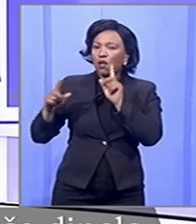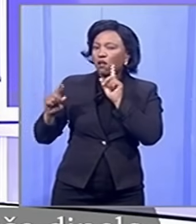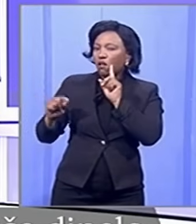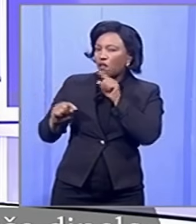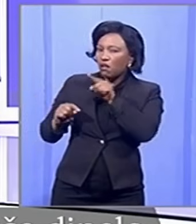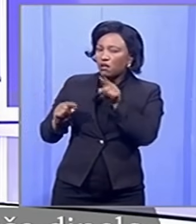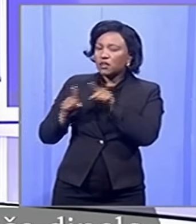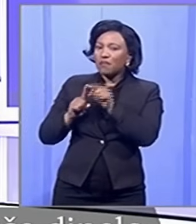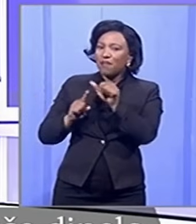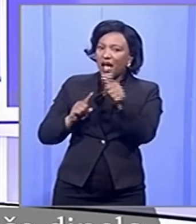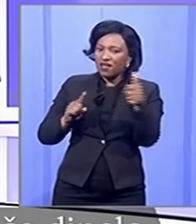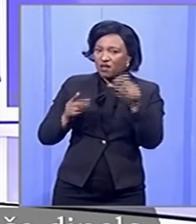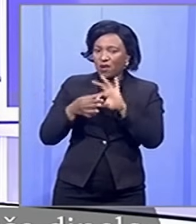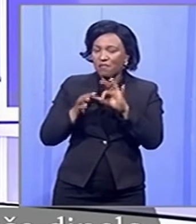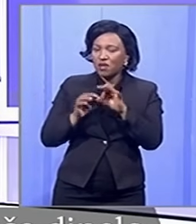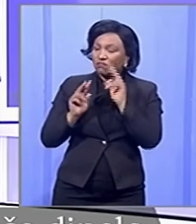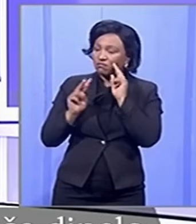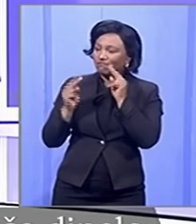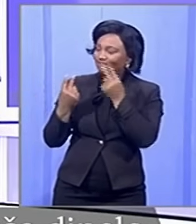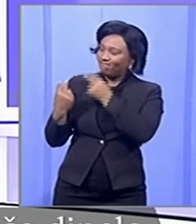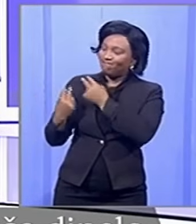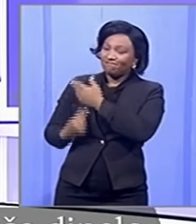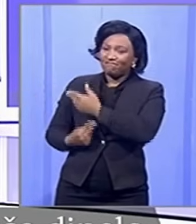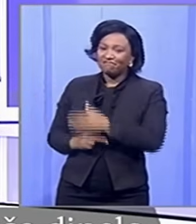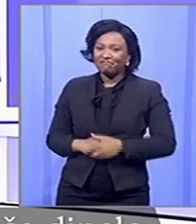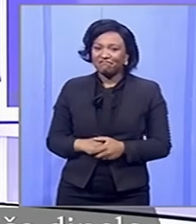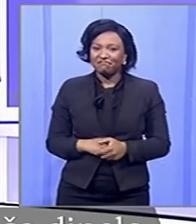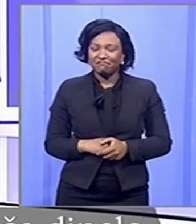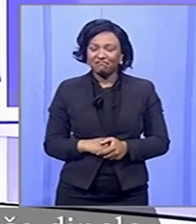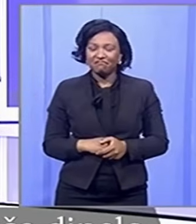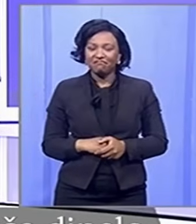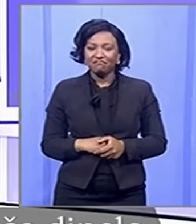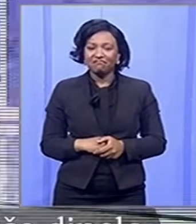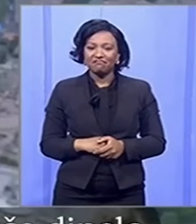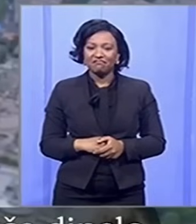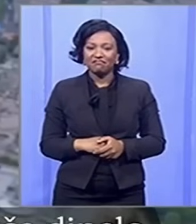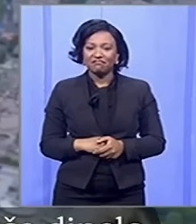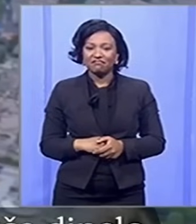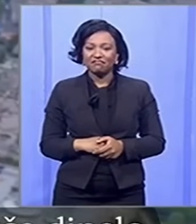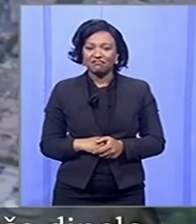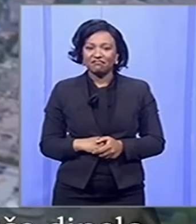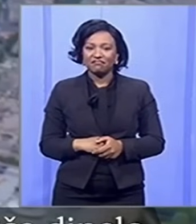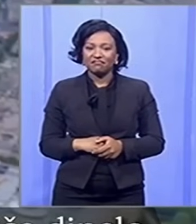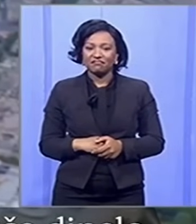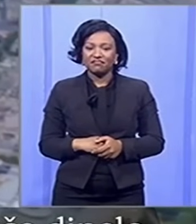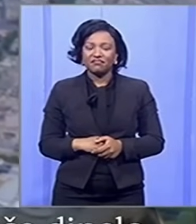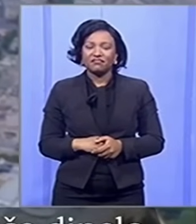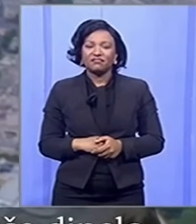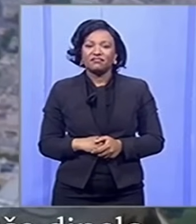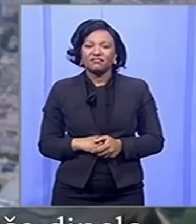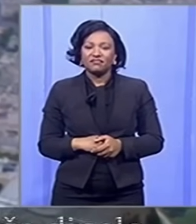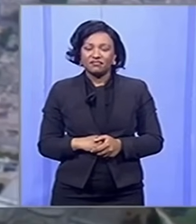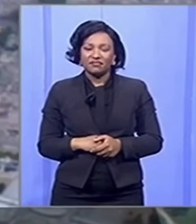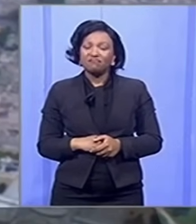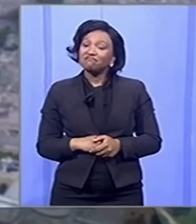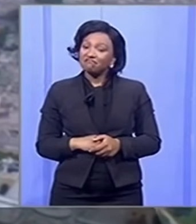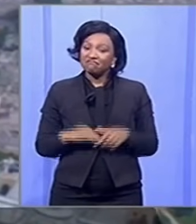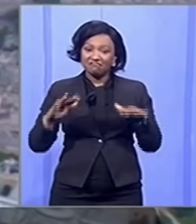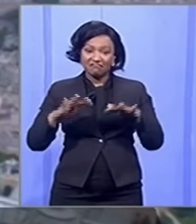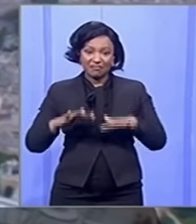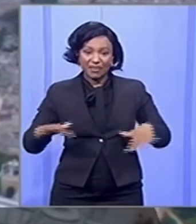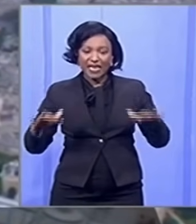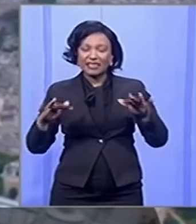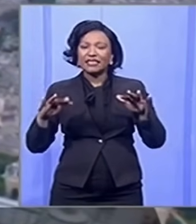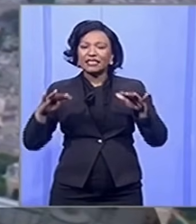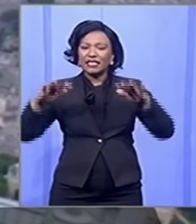go tšwa dipapading tša di-Olimpiki. If you haven't been to le Paris, ge go be gona pula diketekete